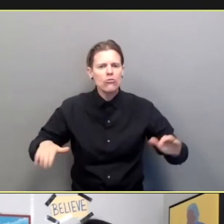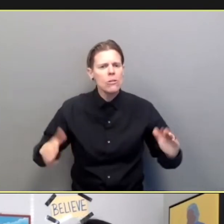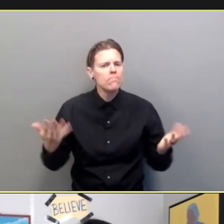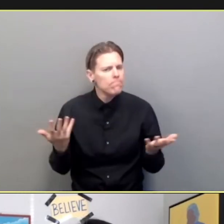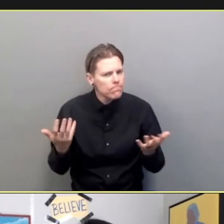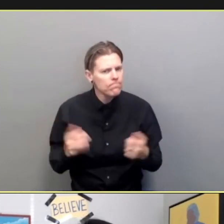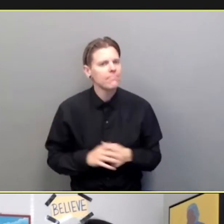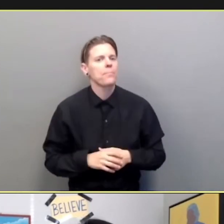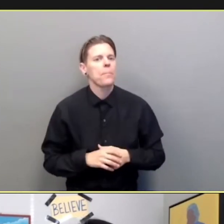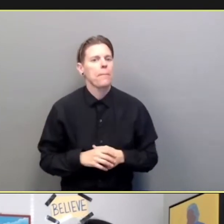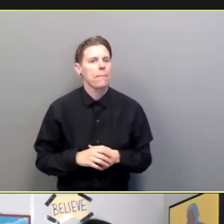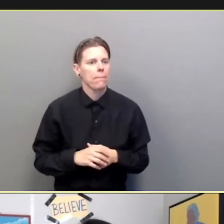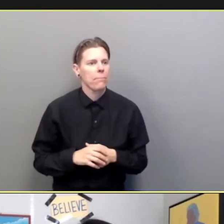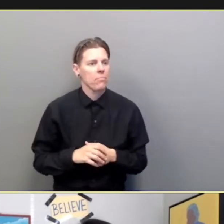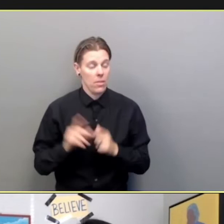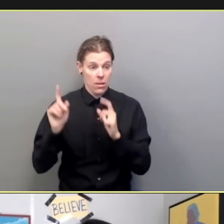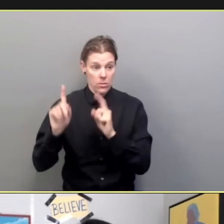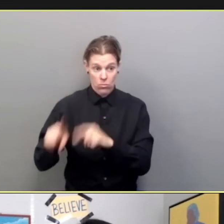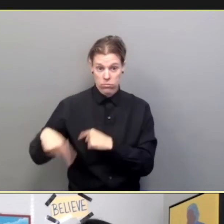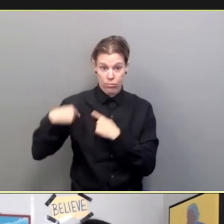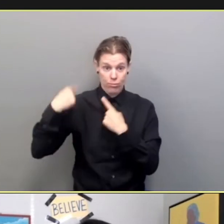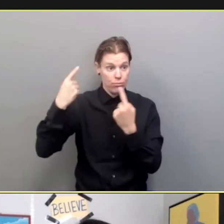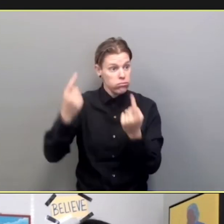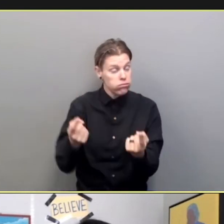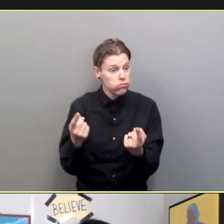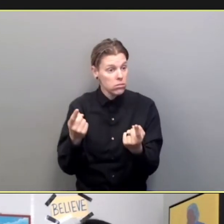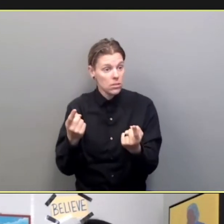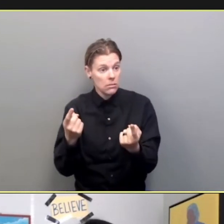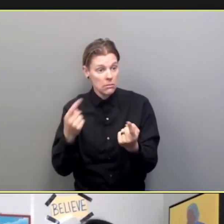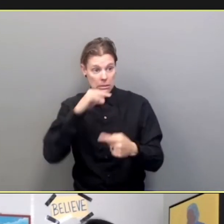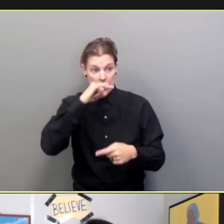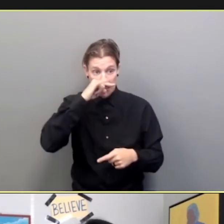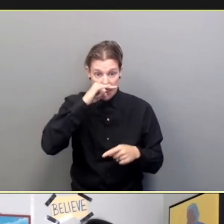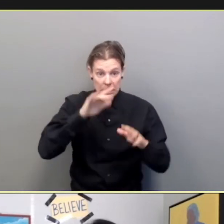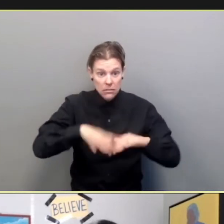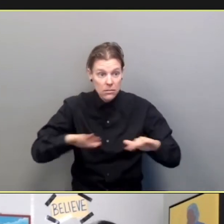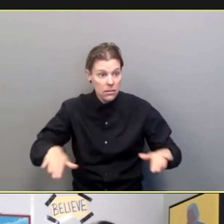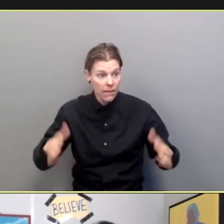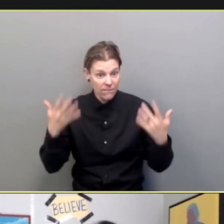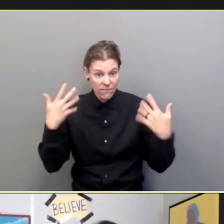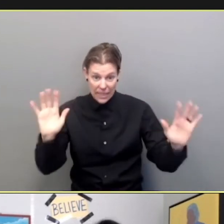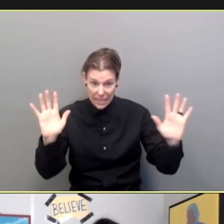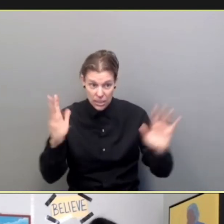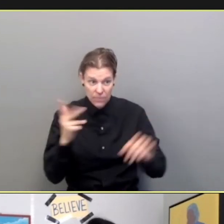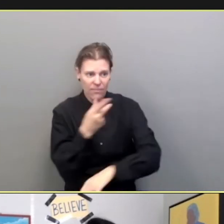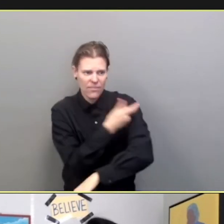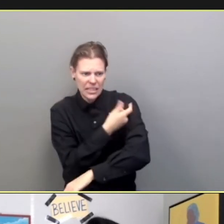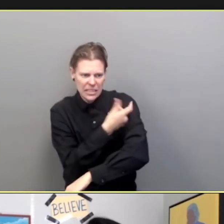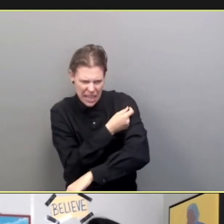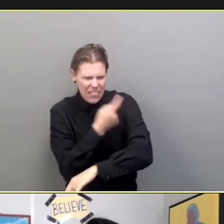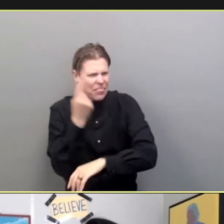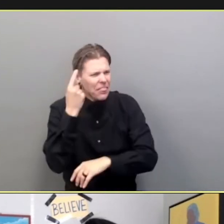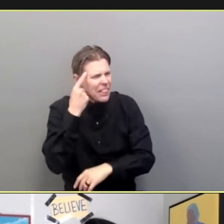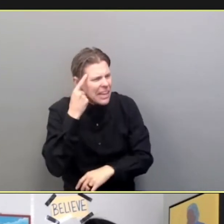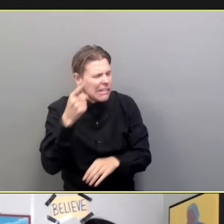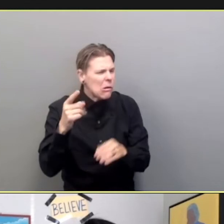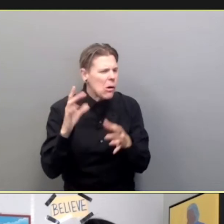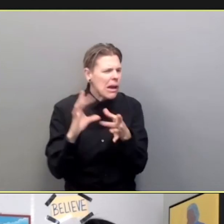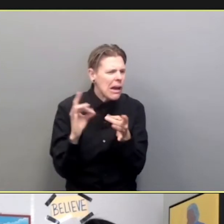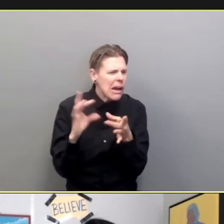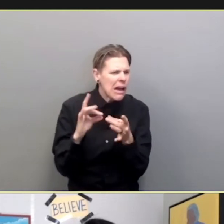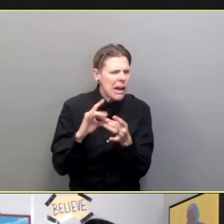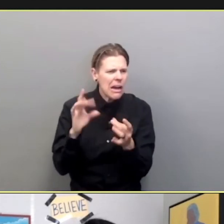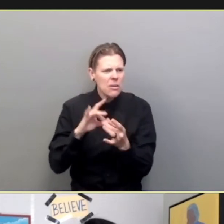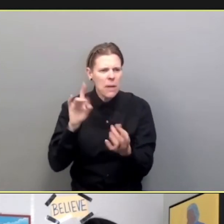so far the kids who have been vaccinated. I think it was around 1,300 with the first dose, on whether or not